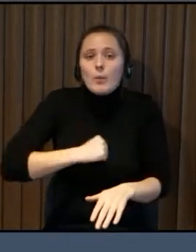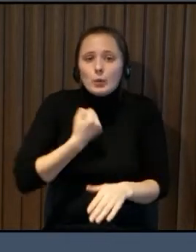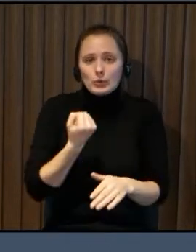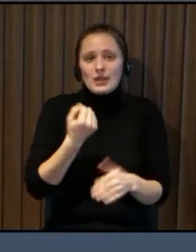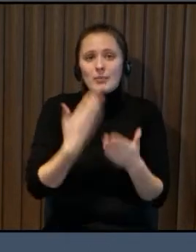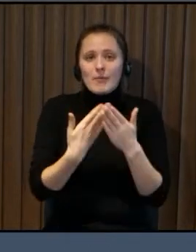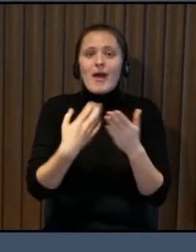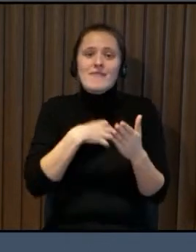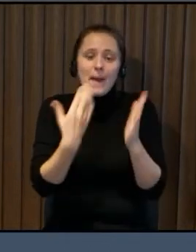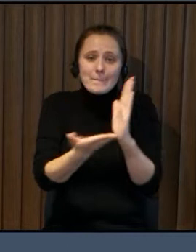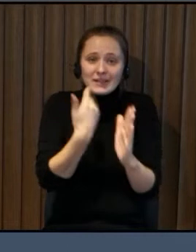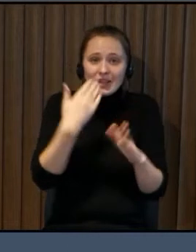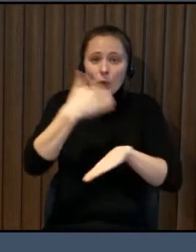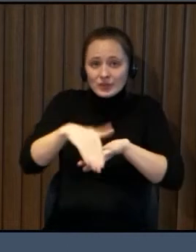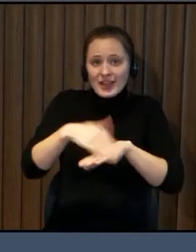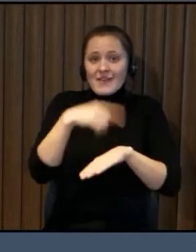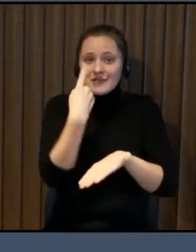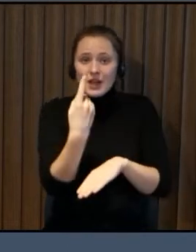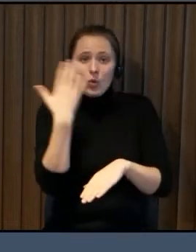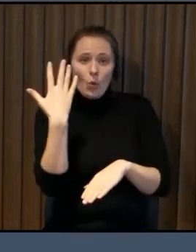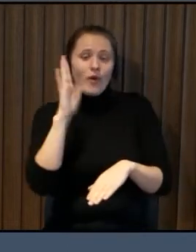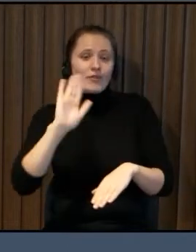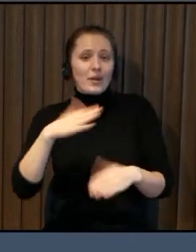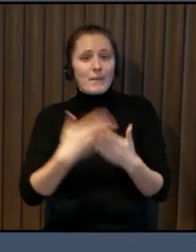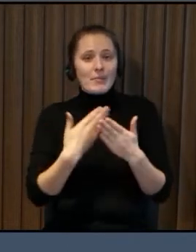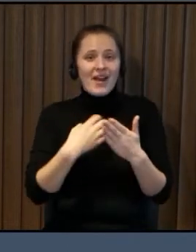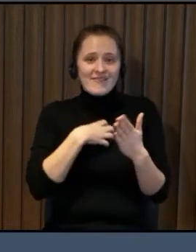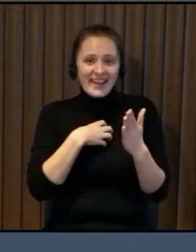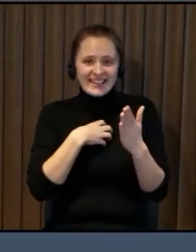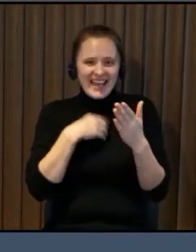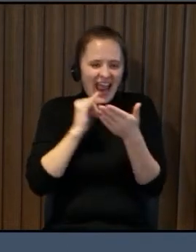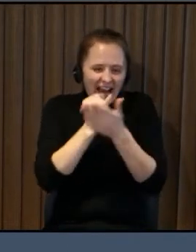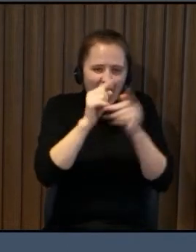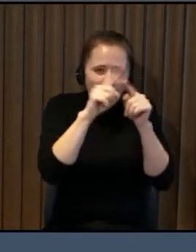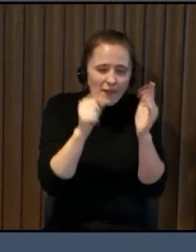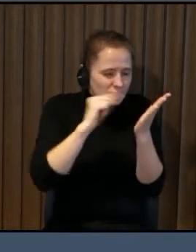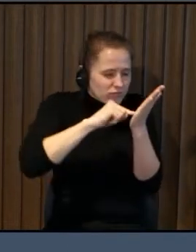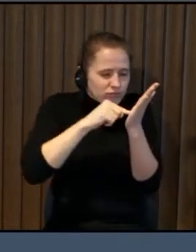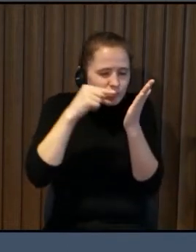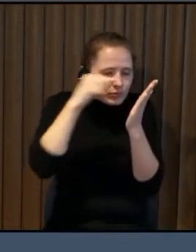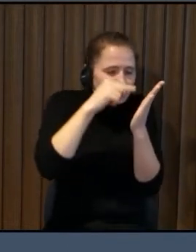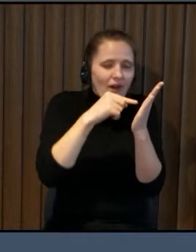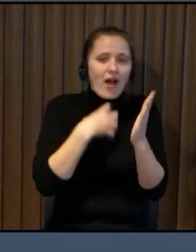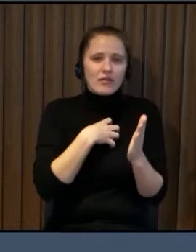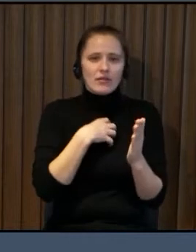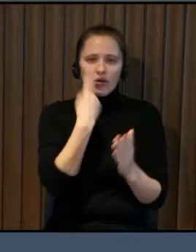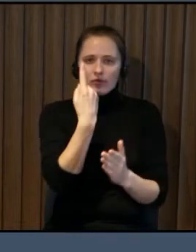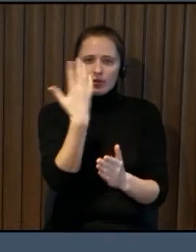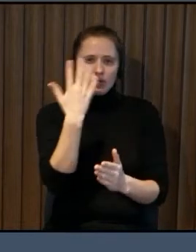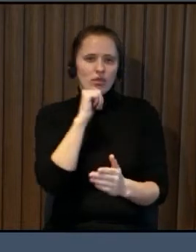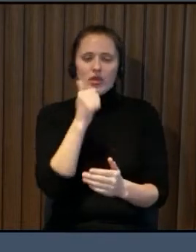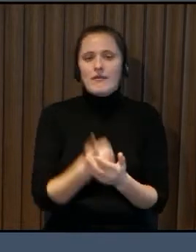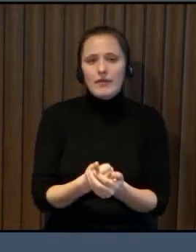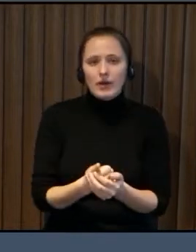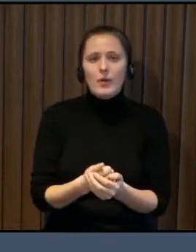a taxi from an application, it is quite difficult. If you need to call to the specific address, you can do